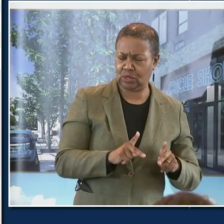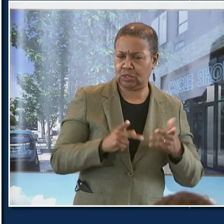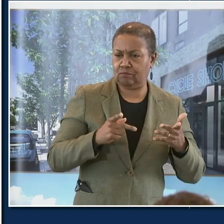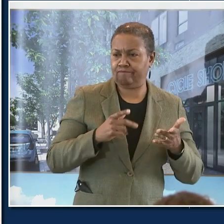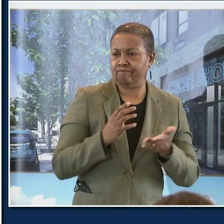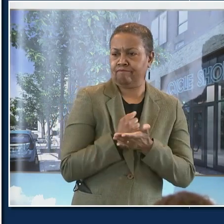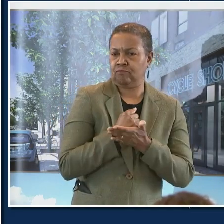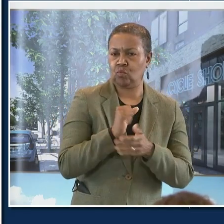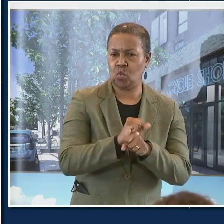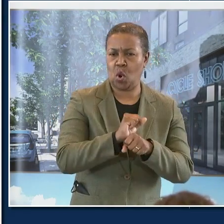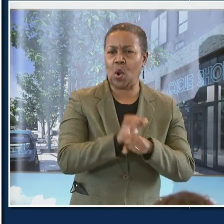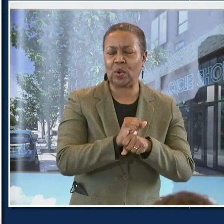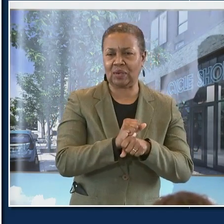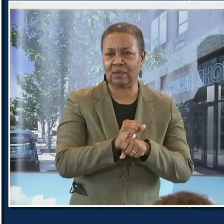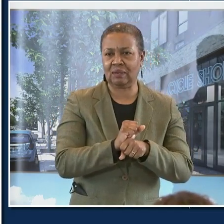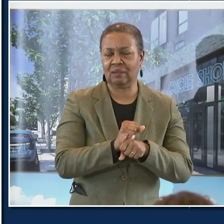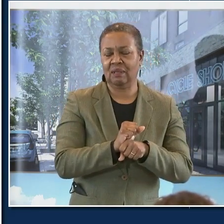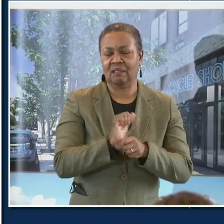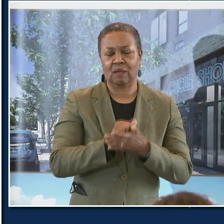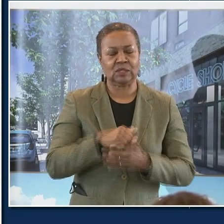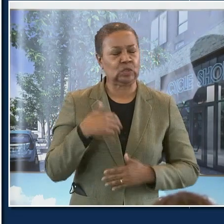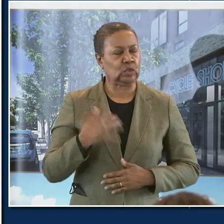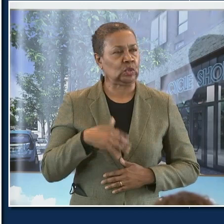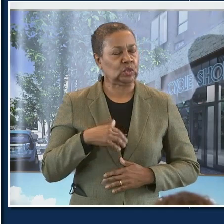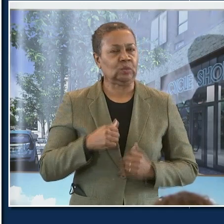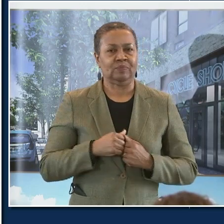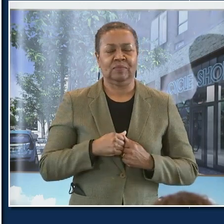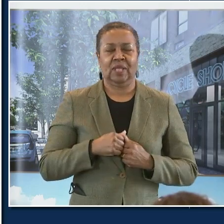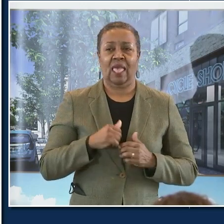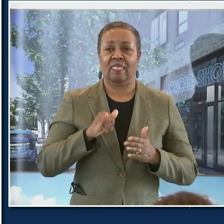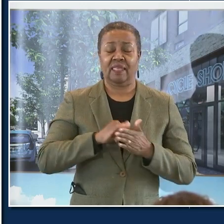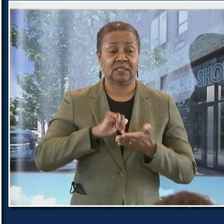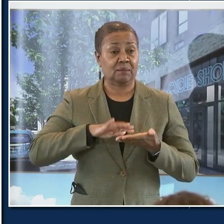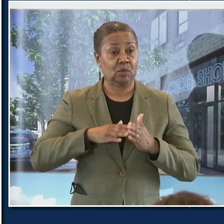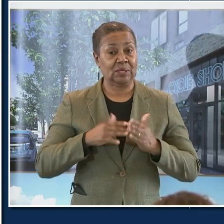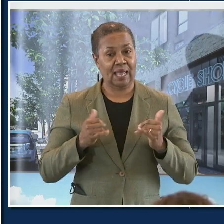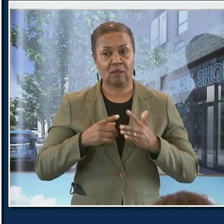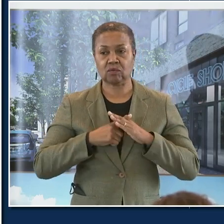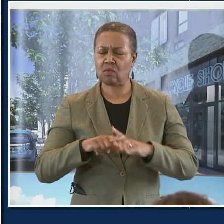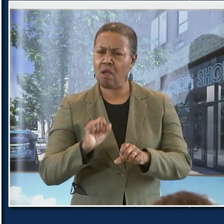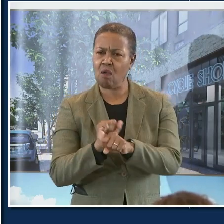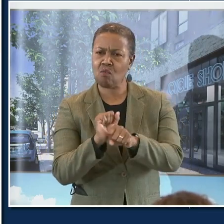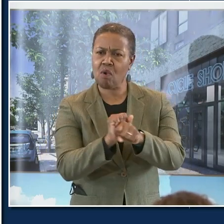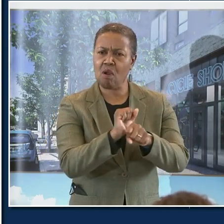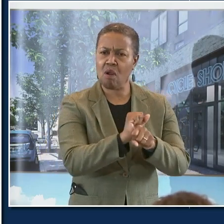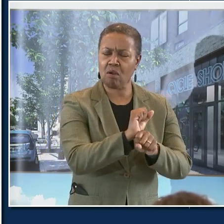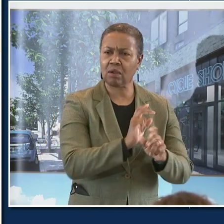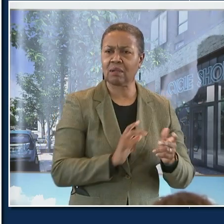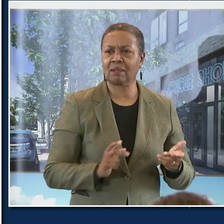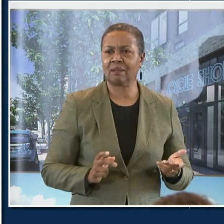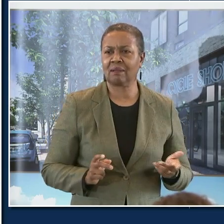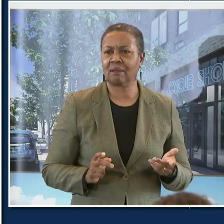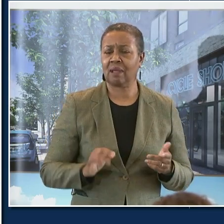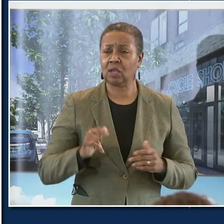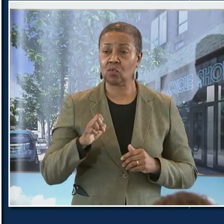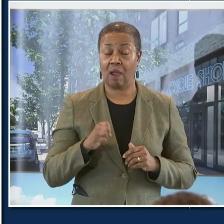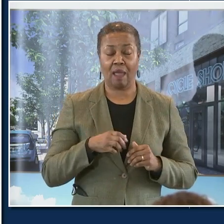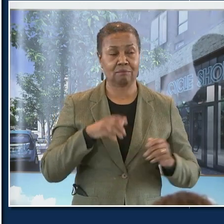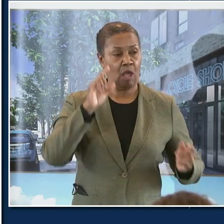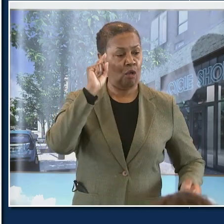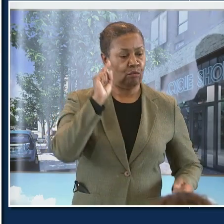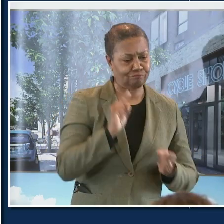work. It was time. It puts the community to work, stops a lot of